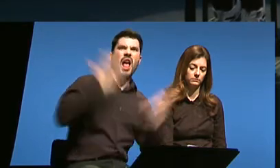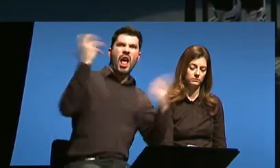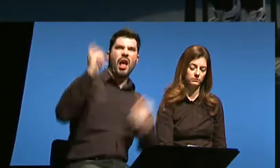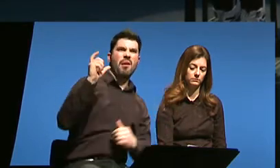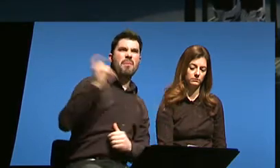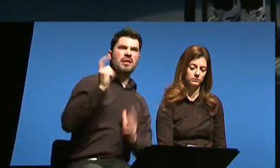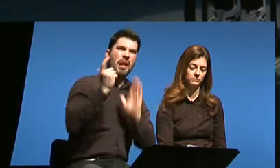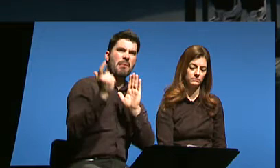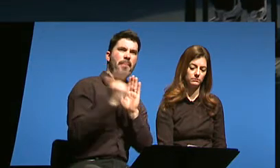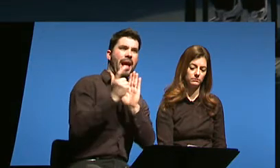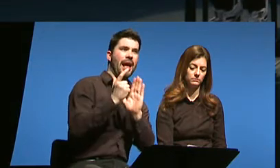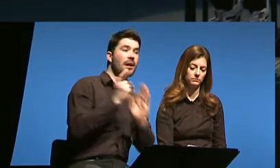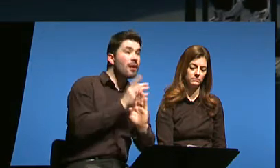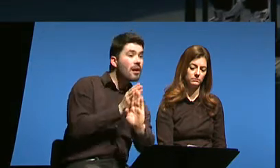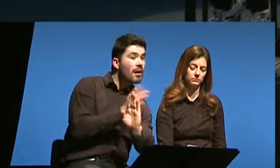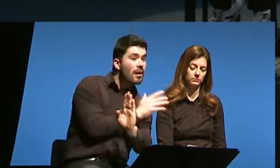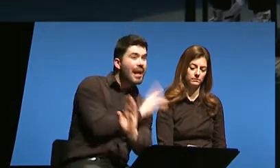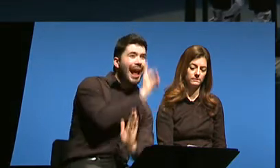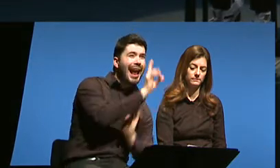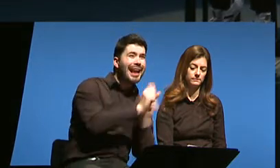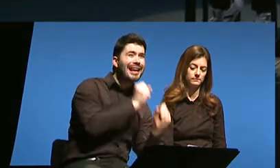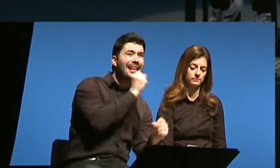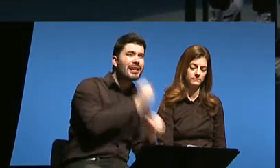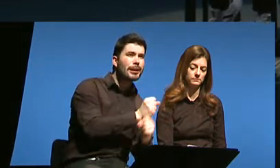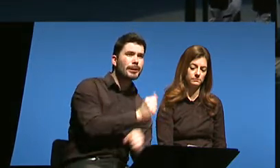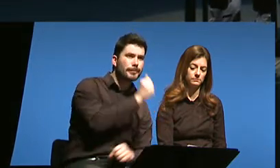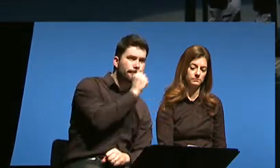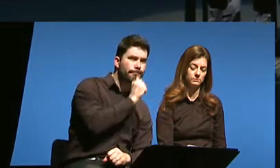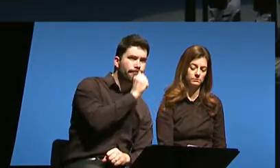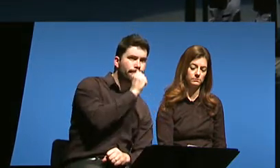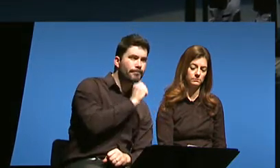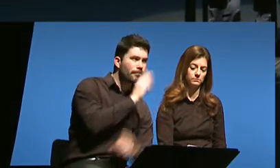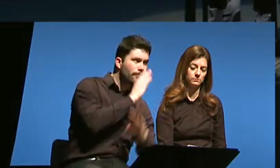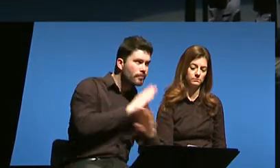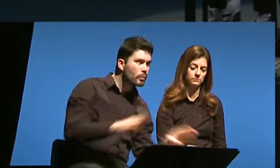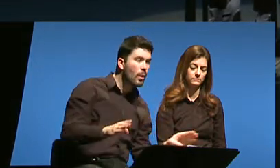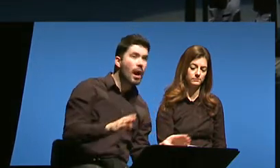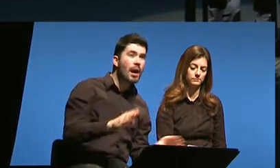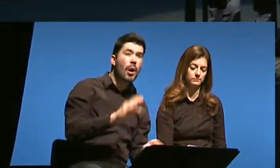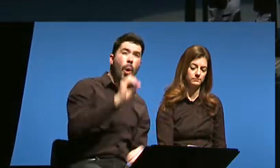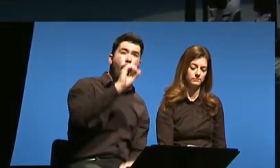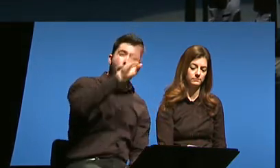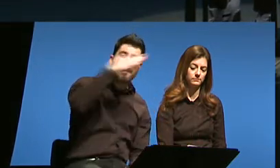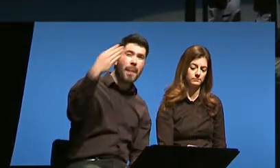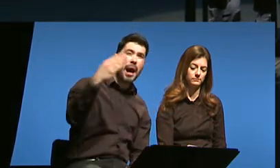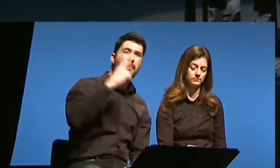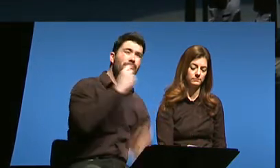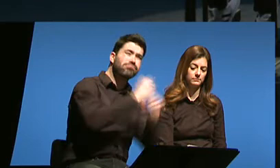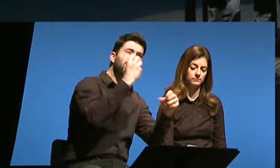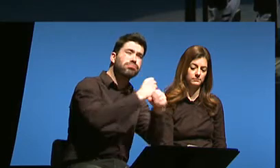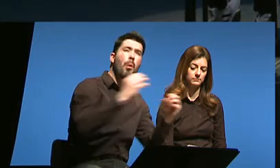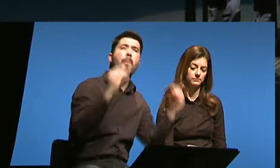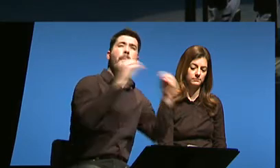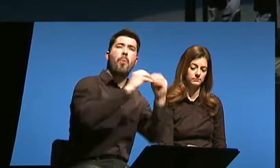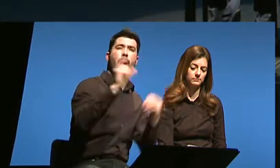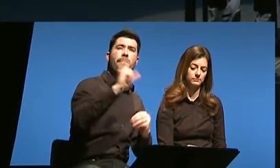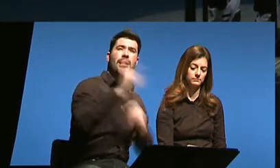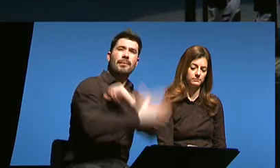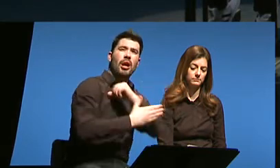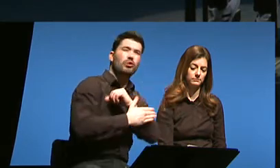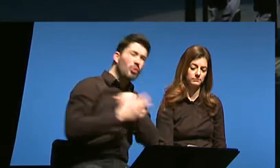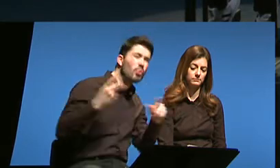for 8 years as Obama, our first black president, bombed more Muslim countries than Bush. Those who are outraged about